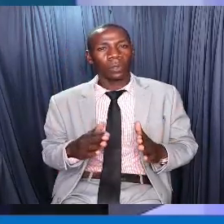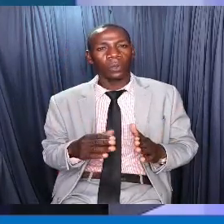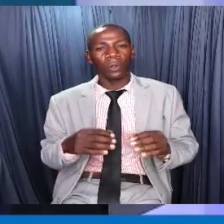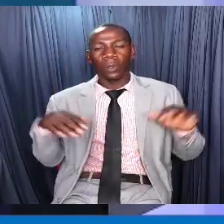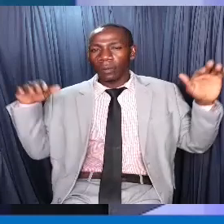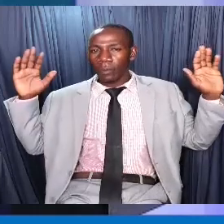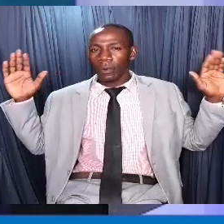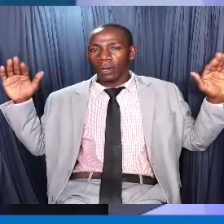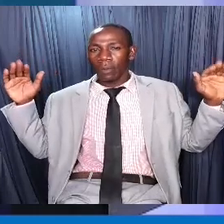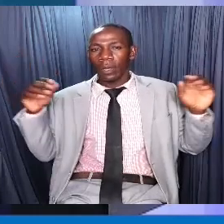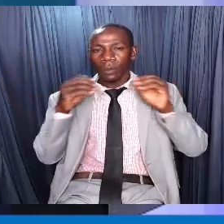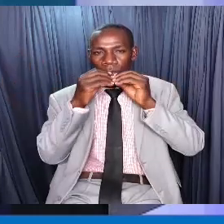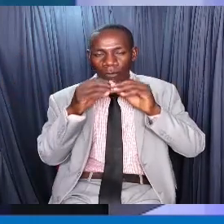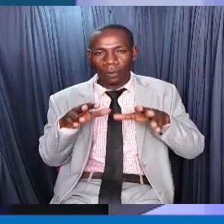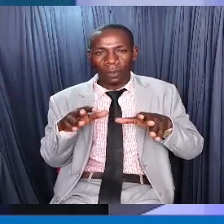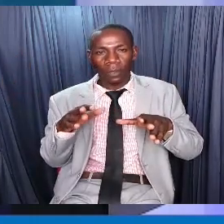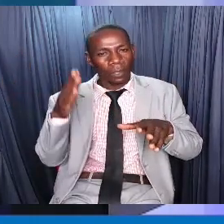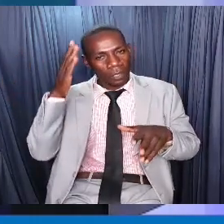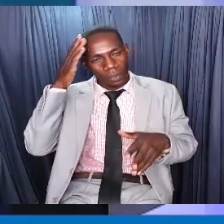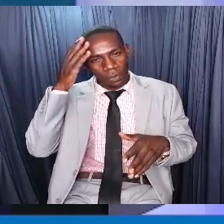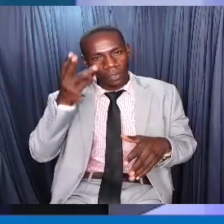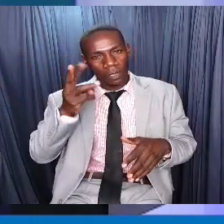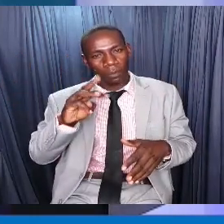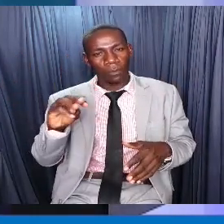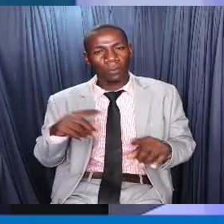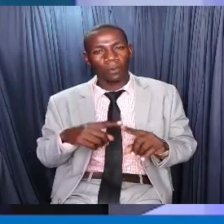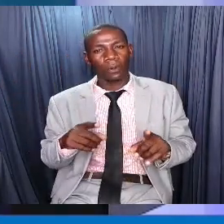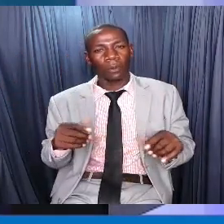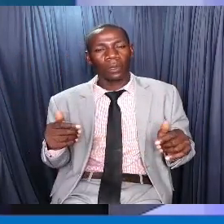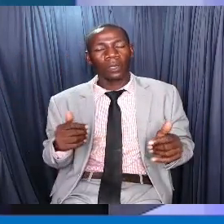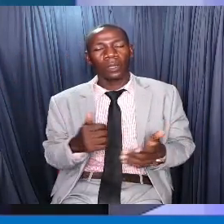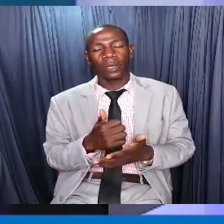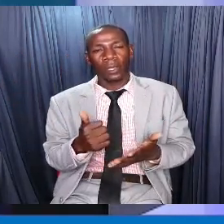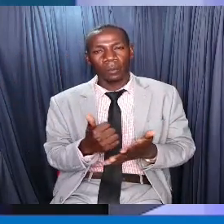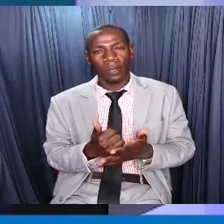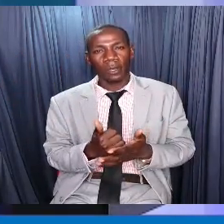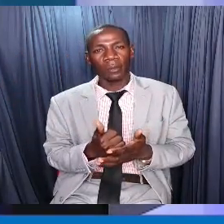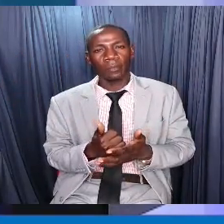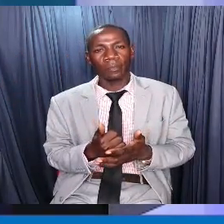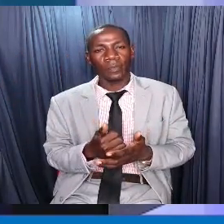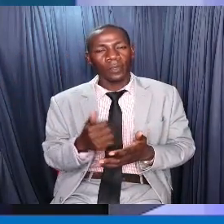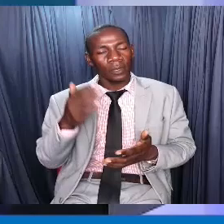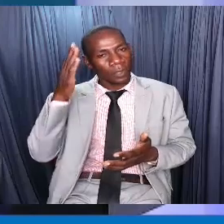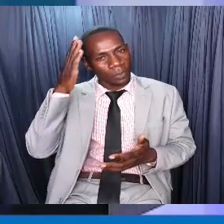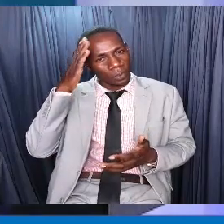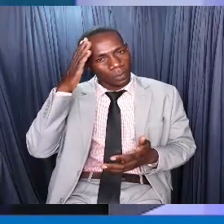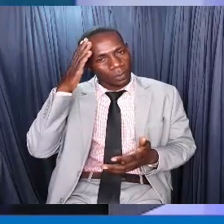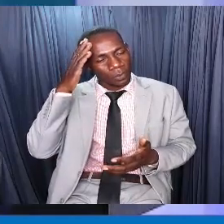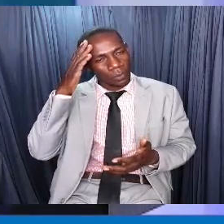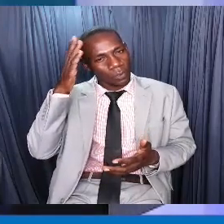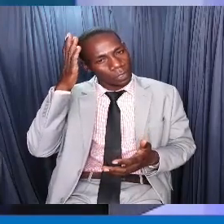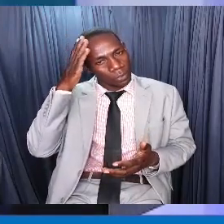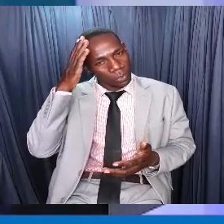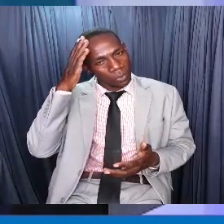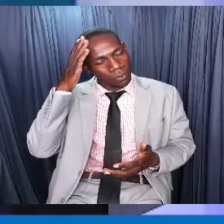malaika. Which was told by the hata hao wanajua. They know very well. Bwana Yesu asifiwe sana. Amen. Si kwamba hawajui. It doesn't mean they never.